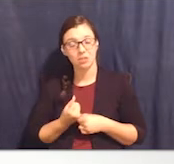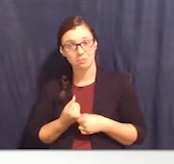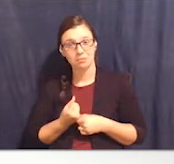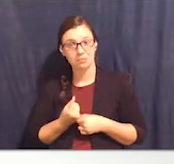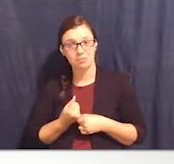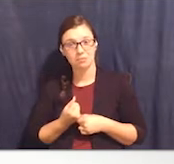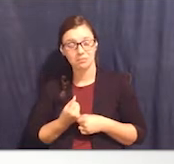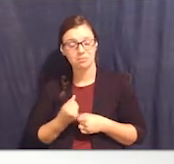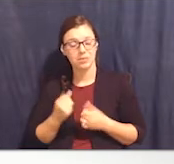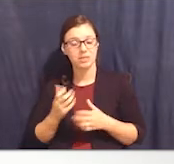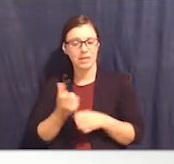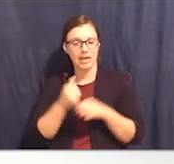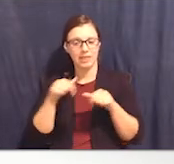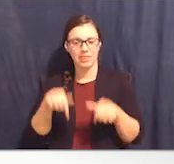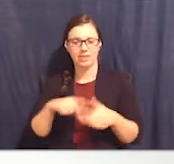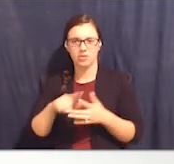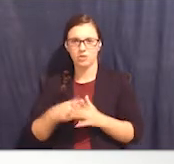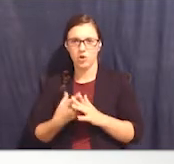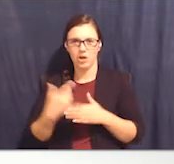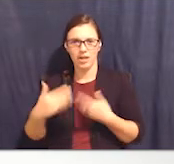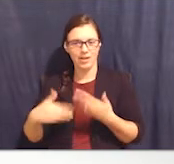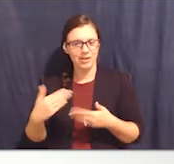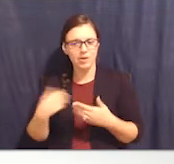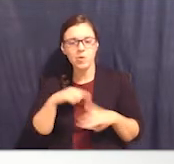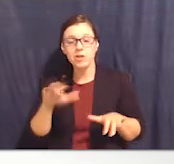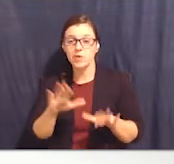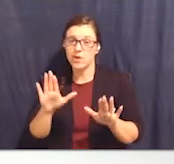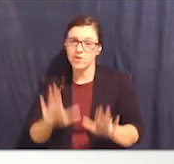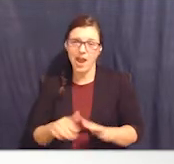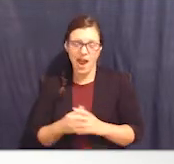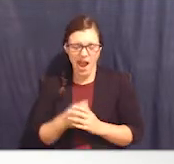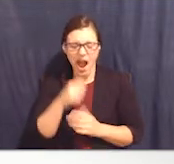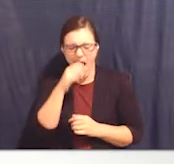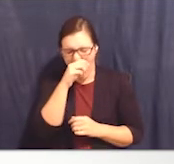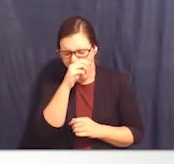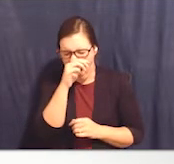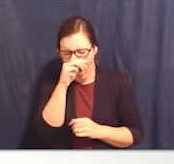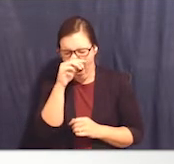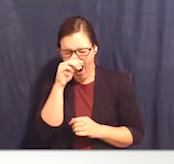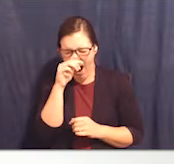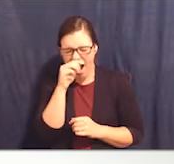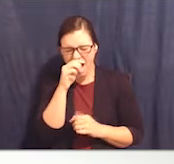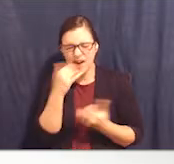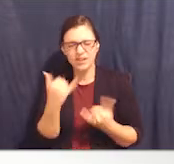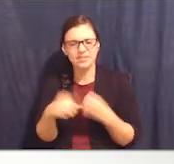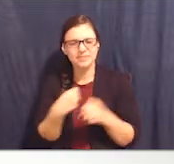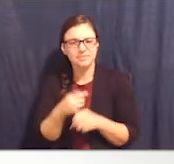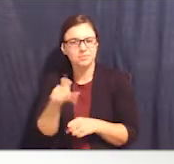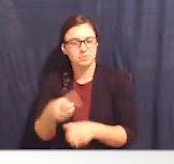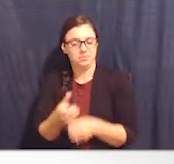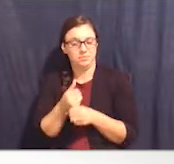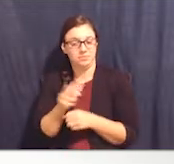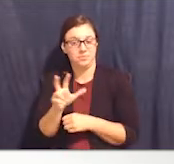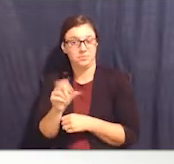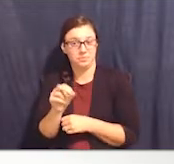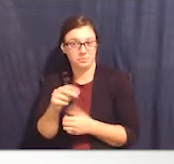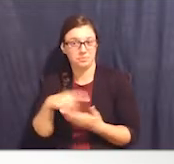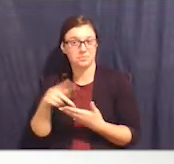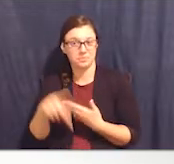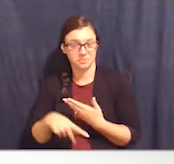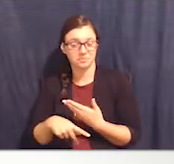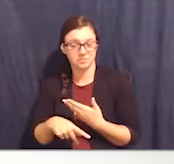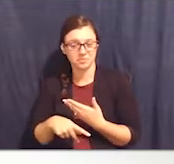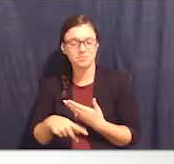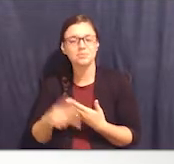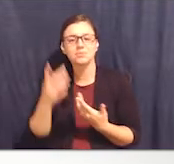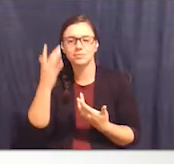I just didn't know what was out there. And sometimes the schools don't know. Sometimes the schools, with all their